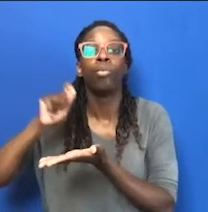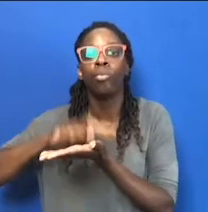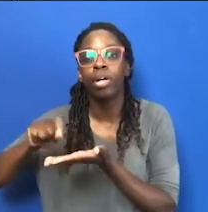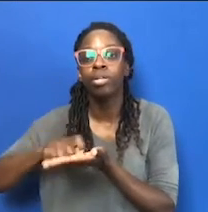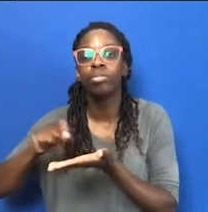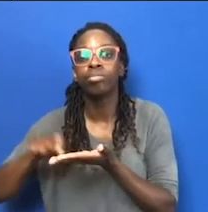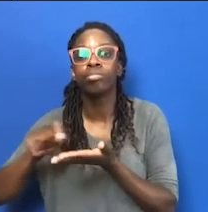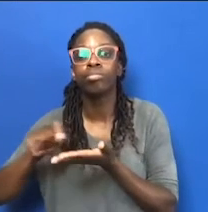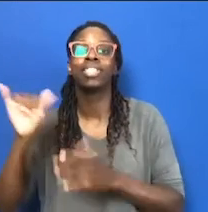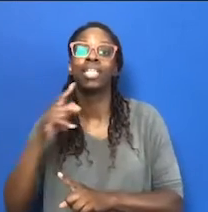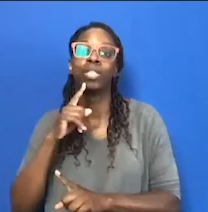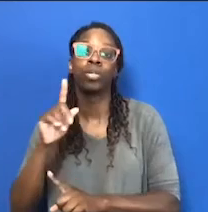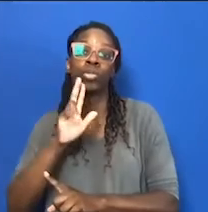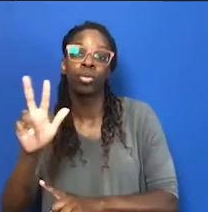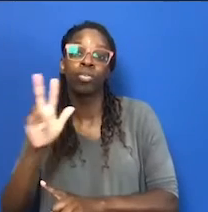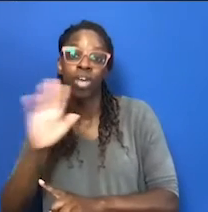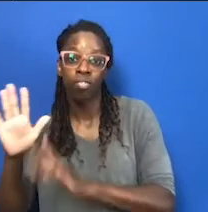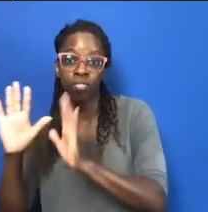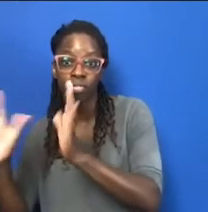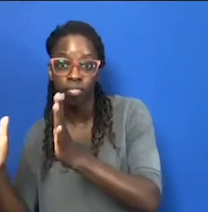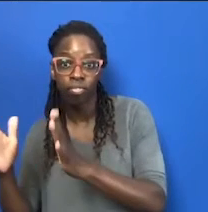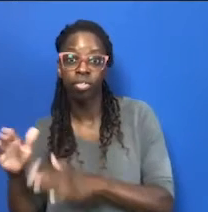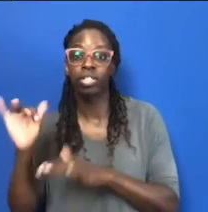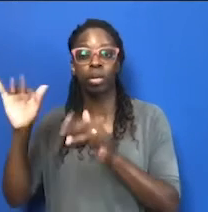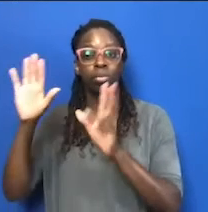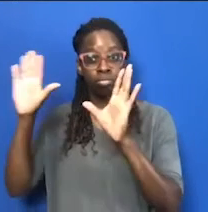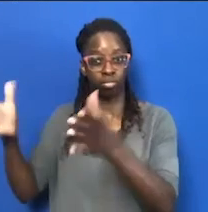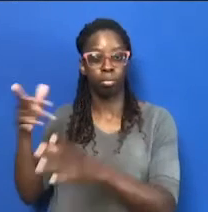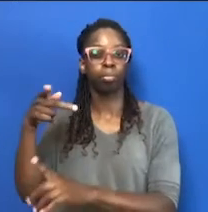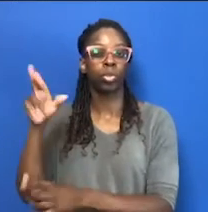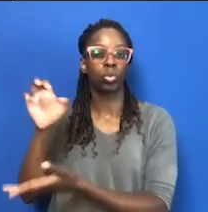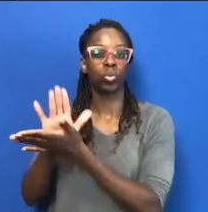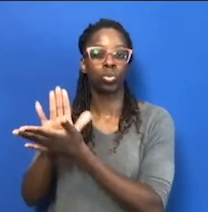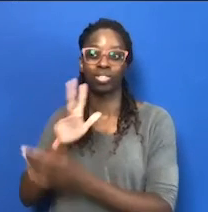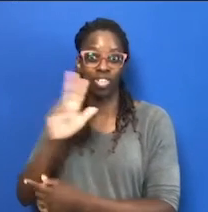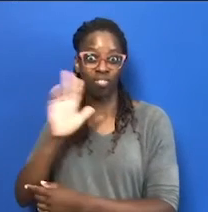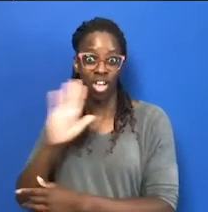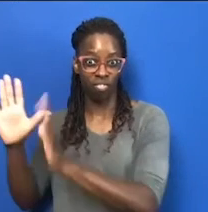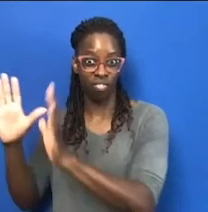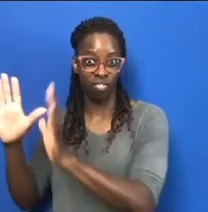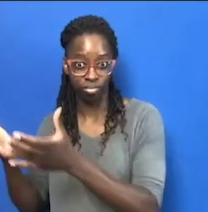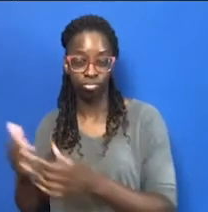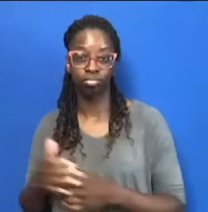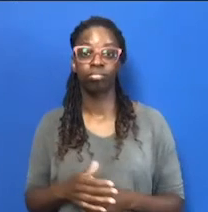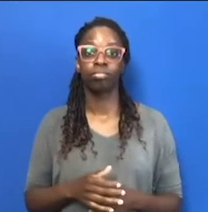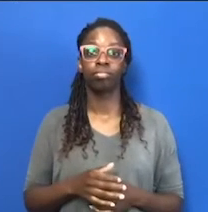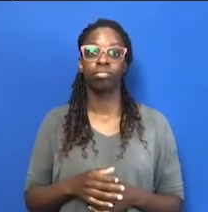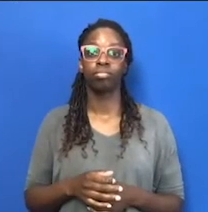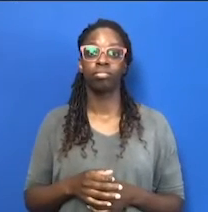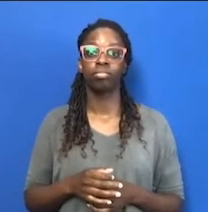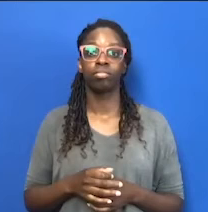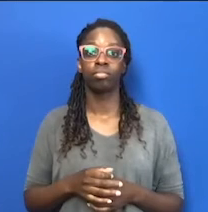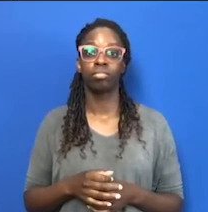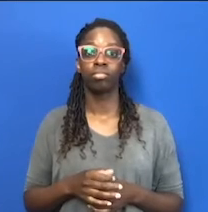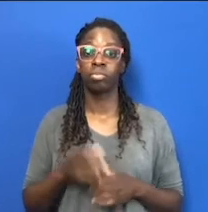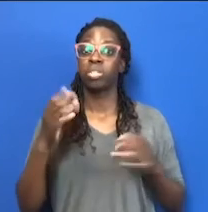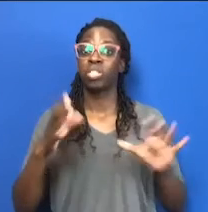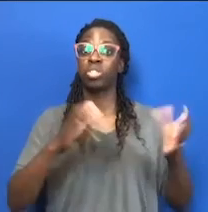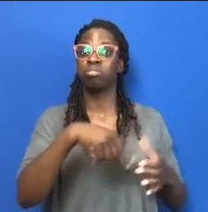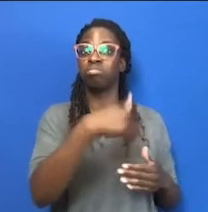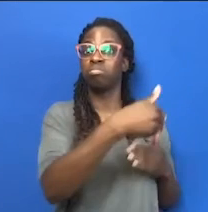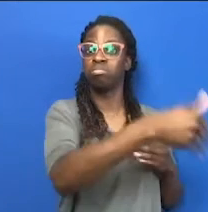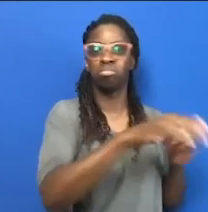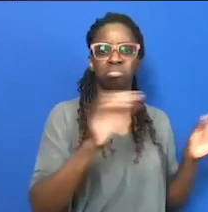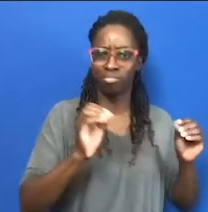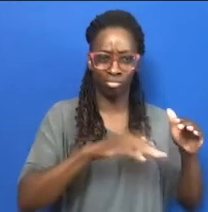children. Very few discussed infants, only 1.9%, and even fewer, only 1% of